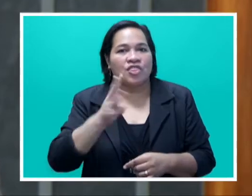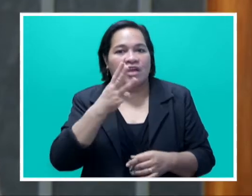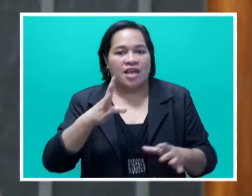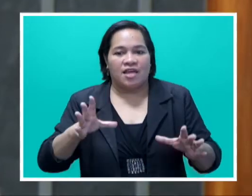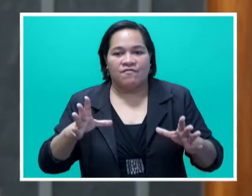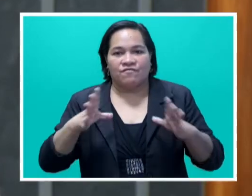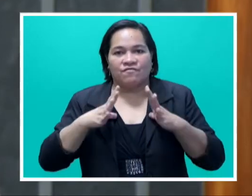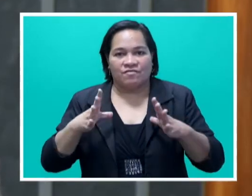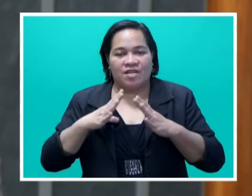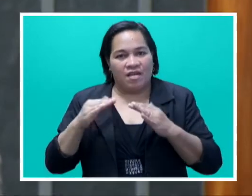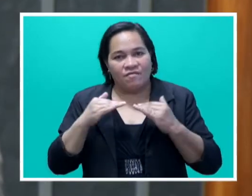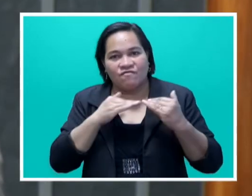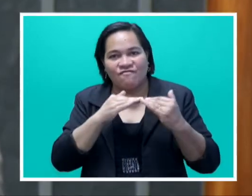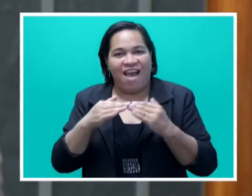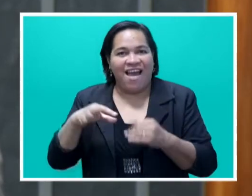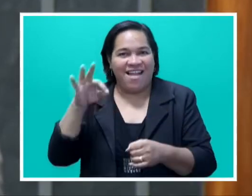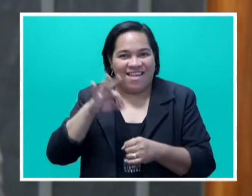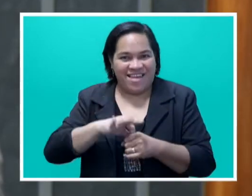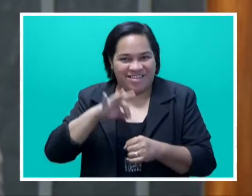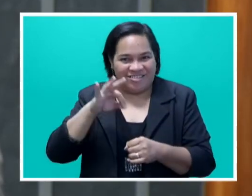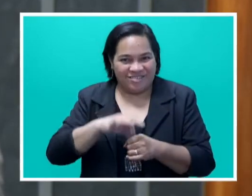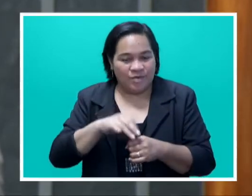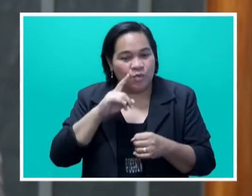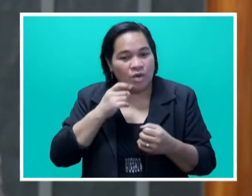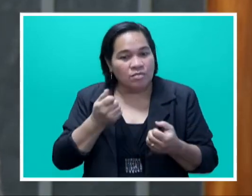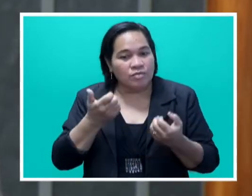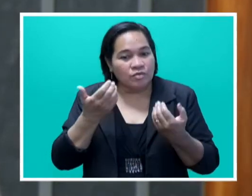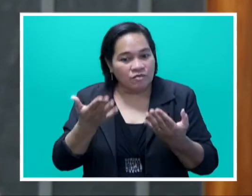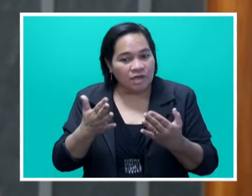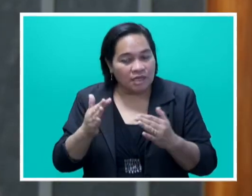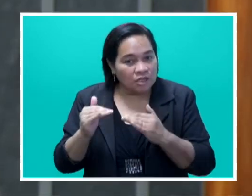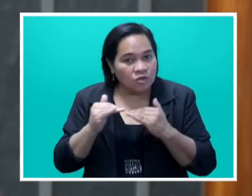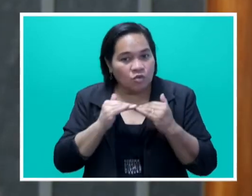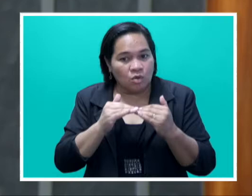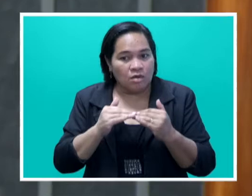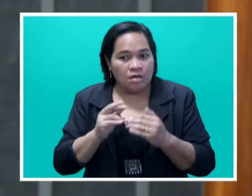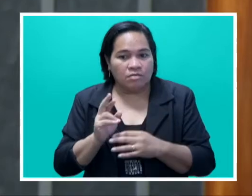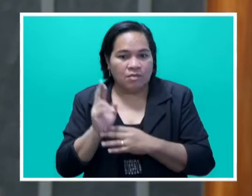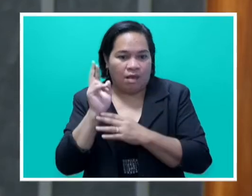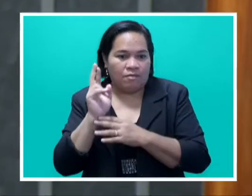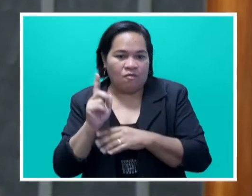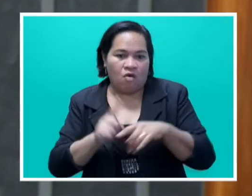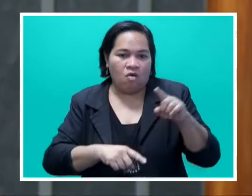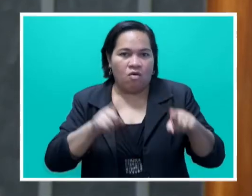election that provides equal representation to all citizens.